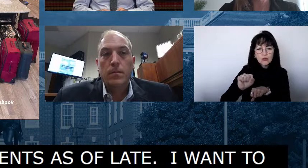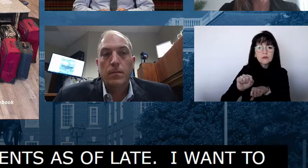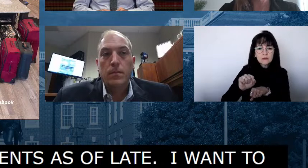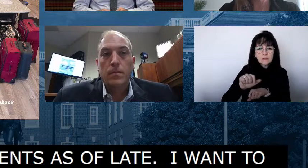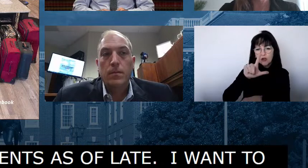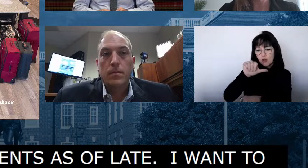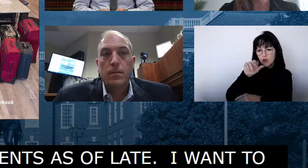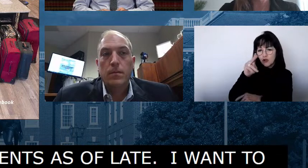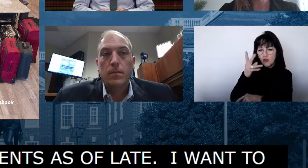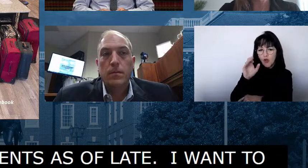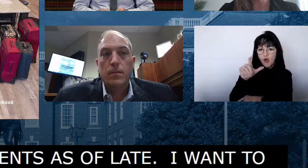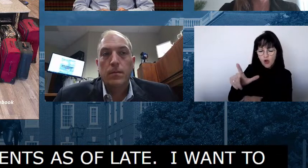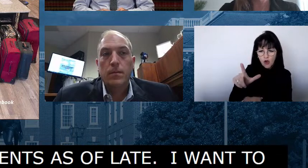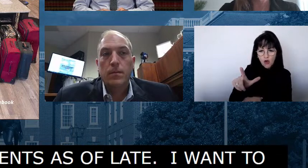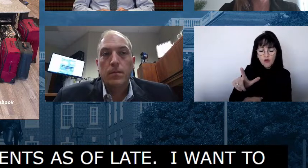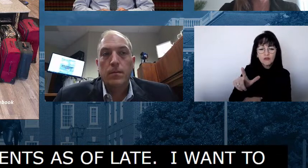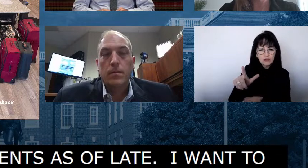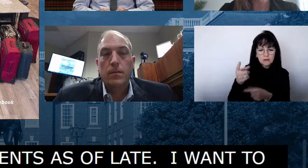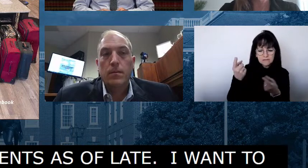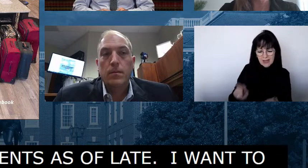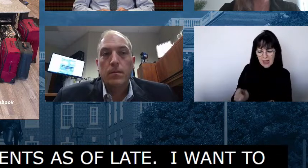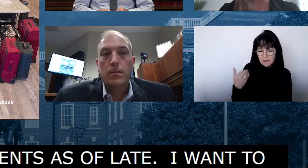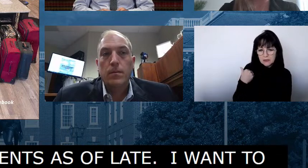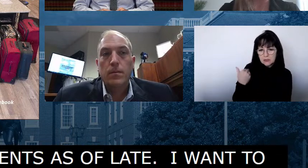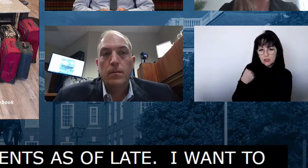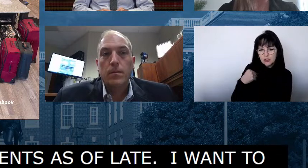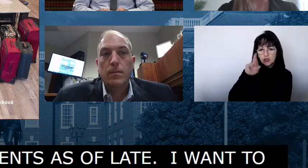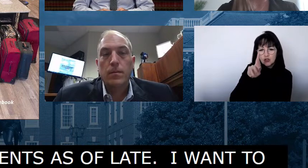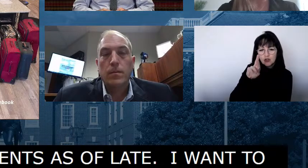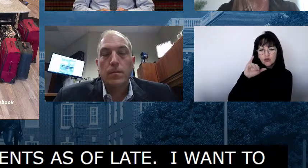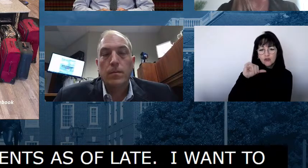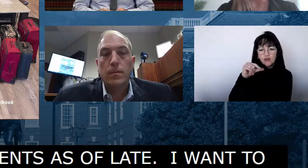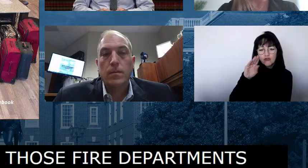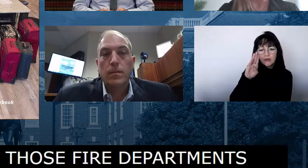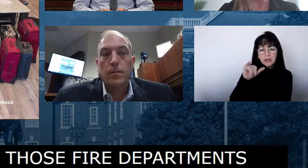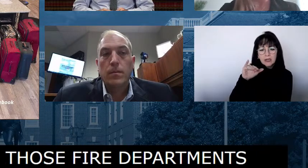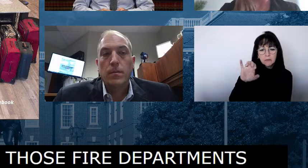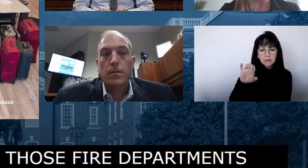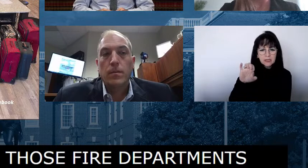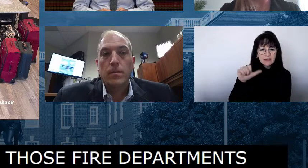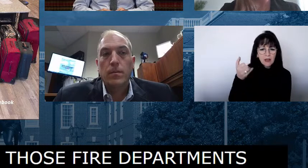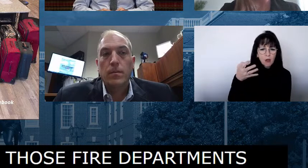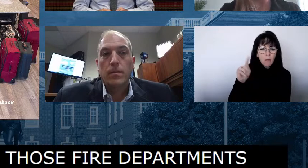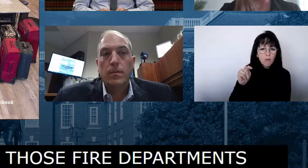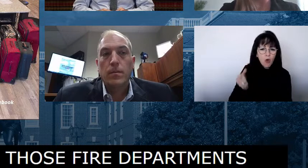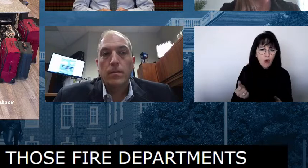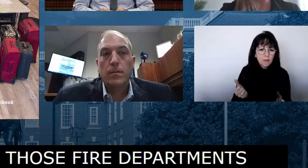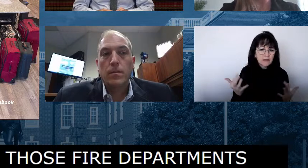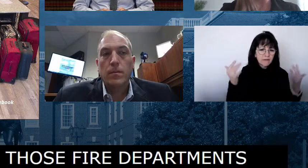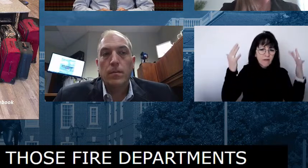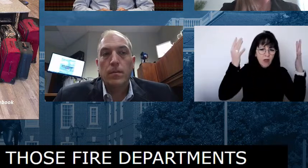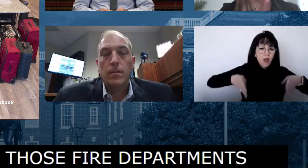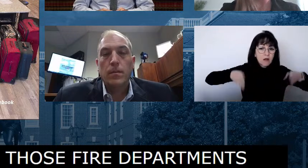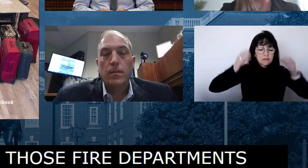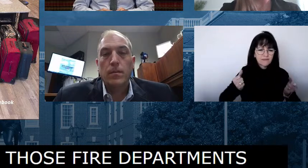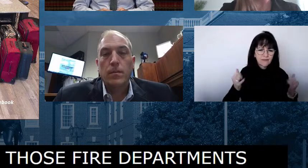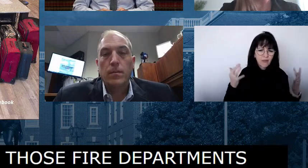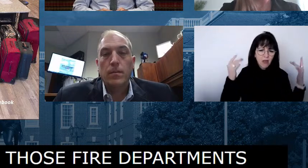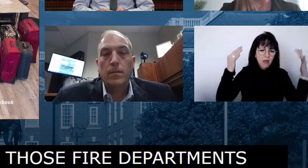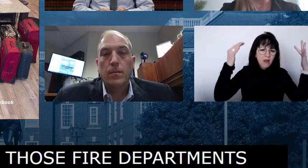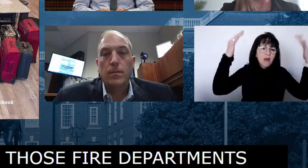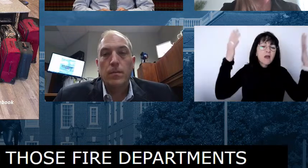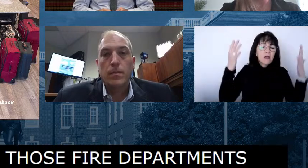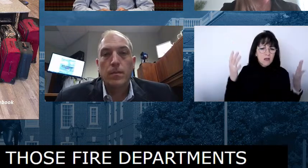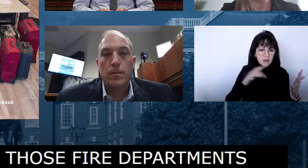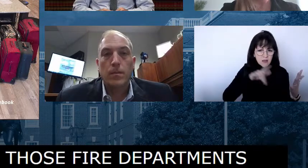particular with the big blaze that they had, the Rigby apartment fire. Lots of folks really came to the support of those families